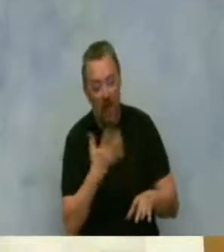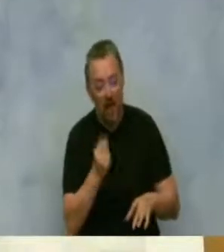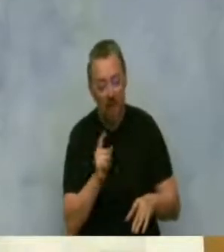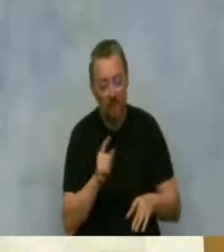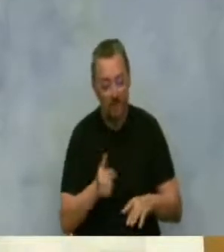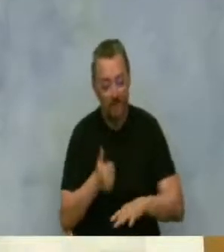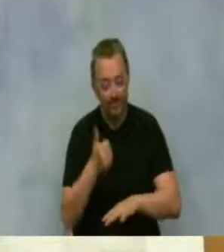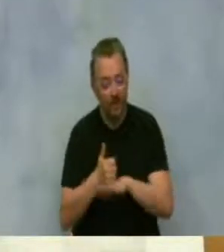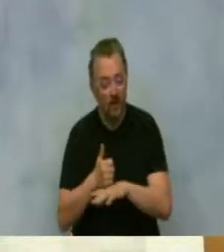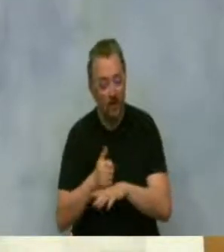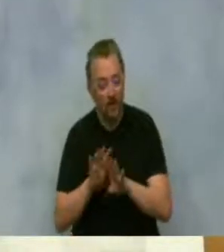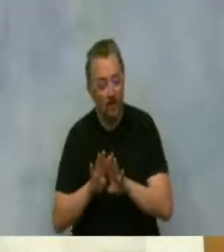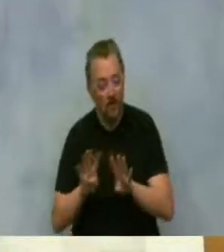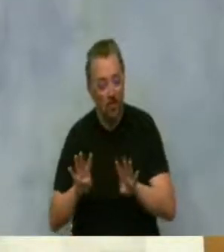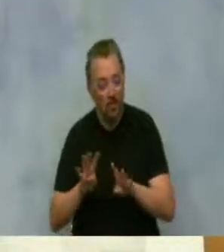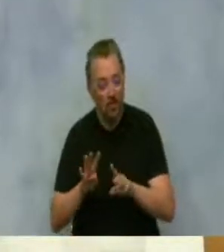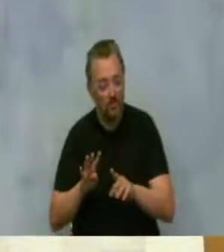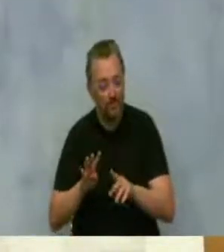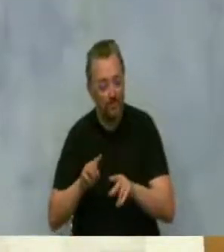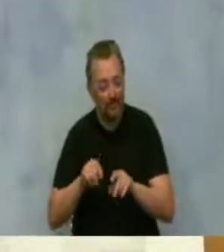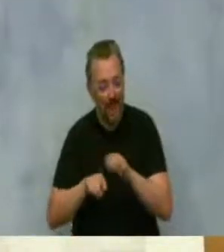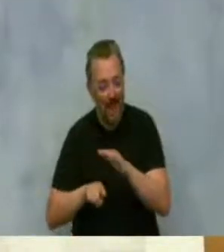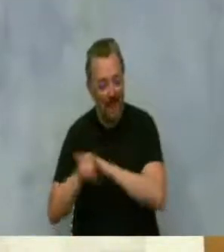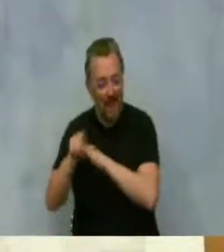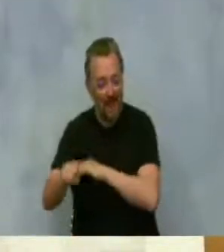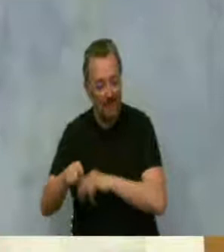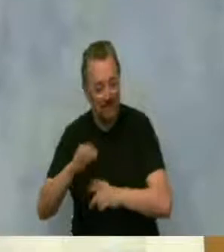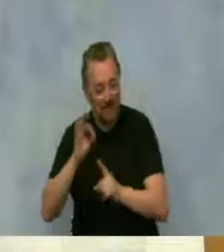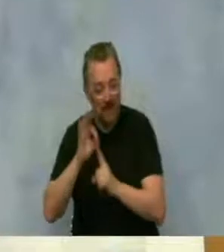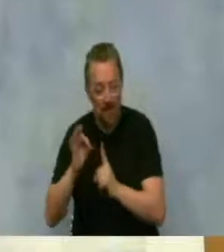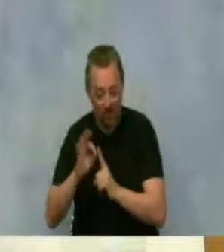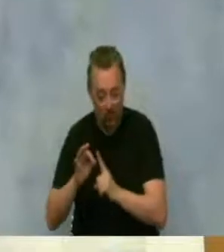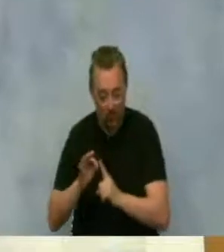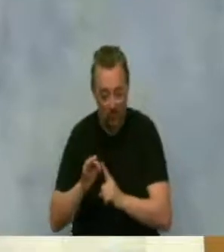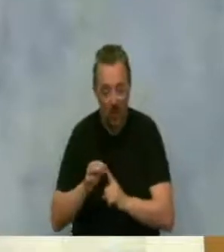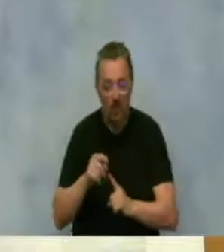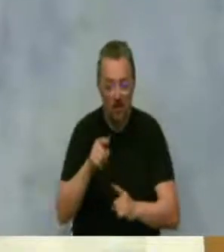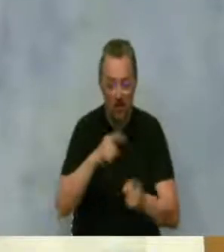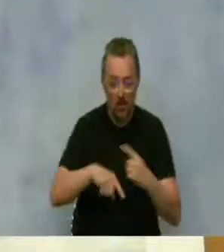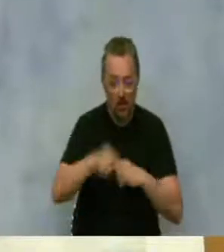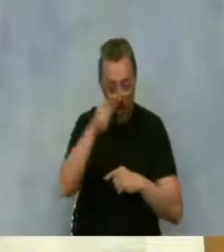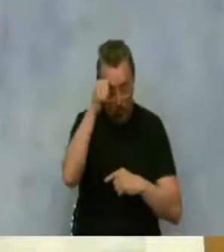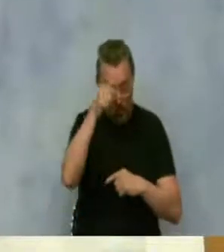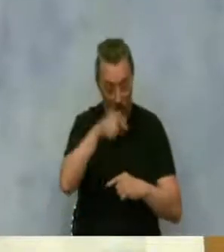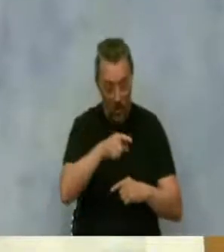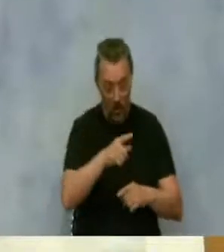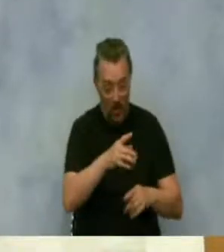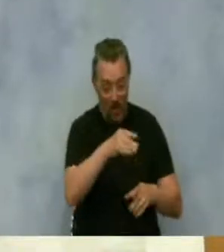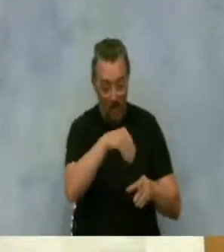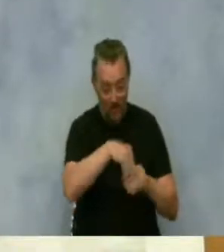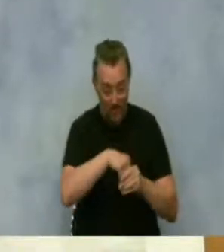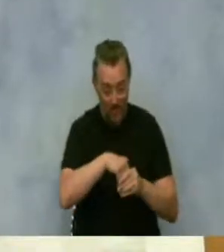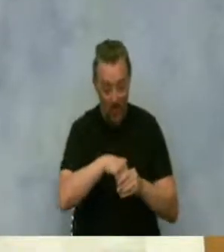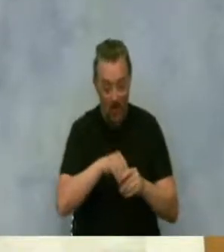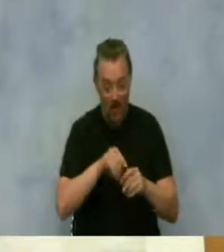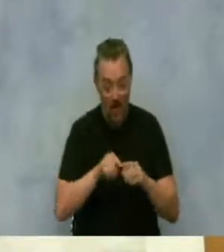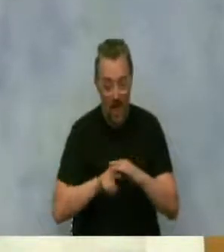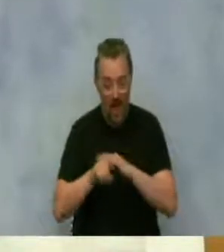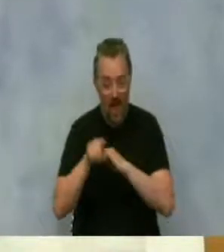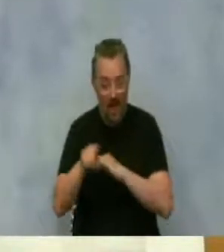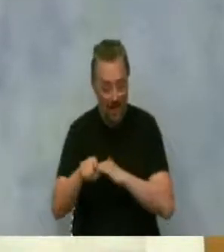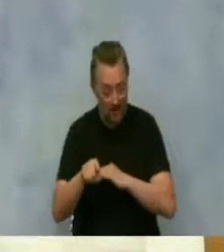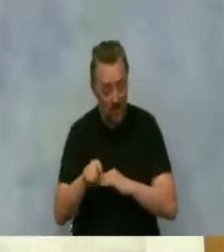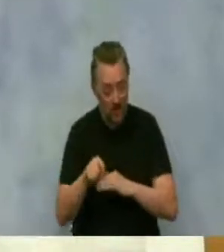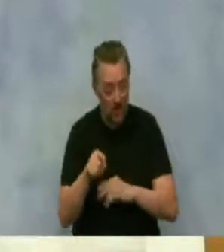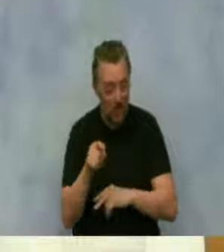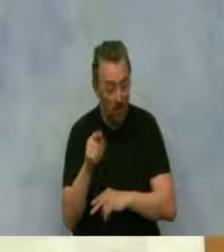exit interviews being conducted. And again, members will be familiar that the participation in the exit interview process is voluntary, but we